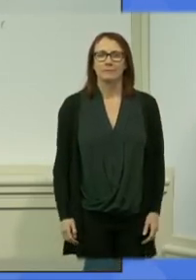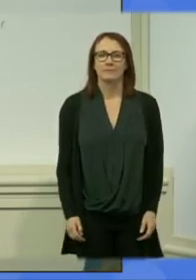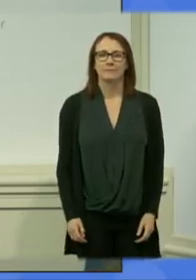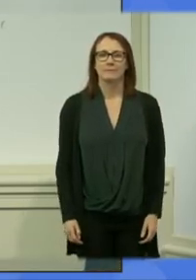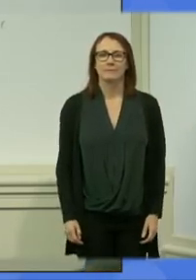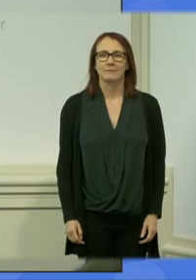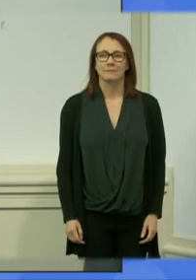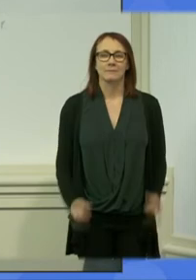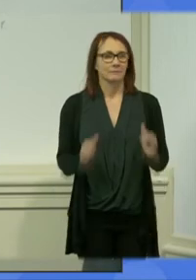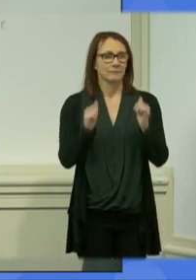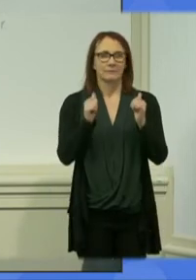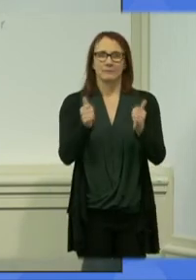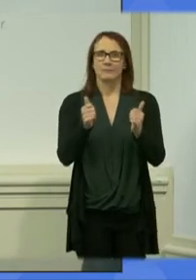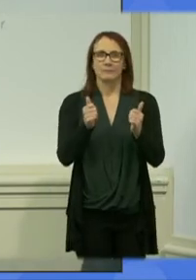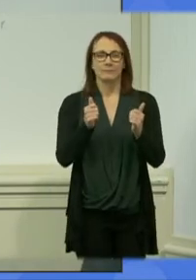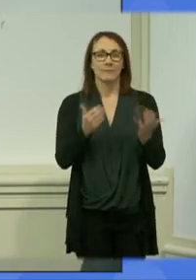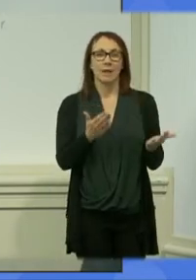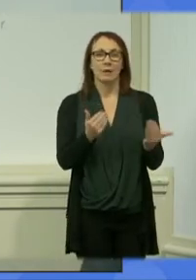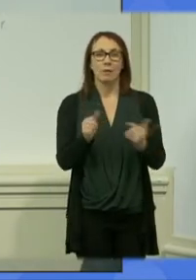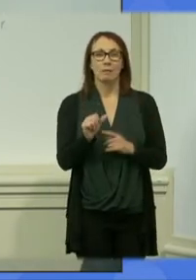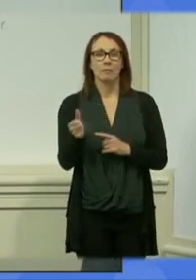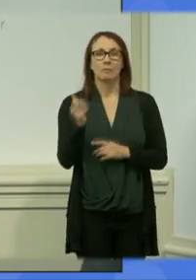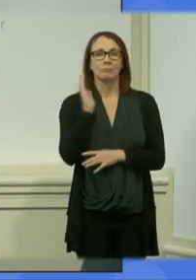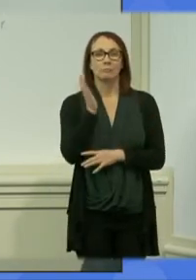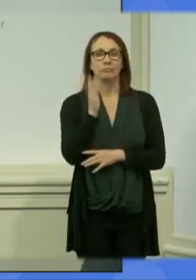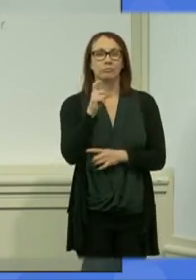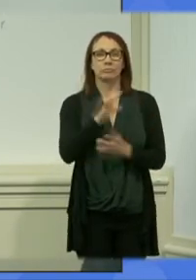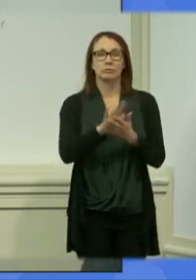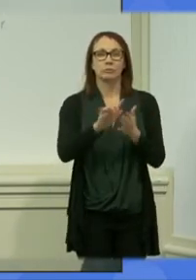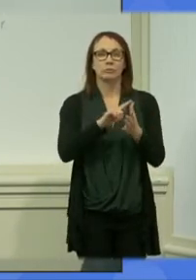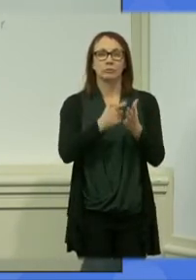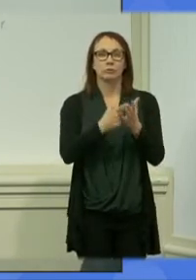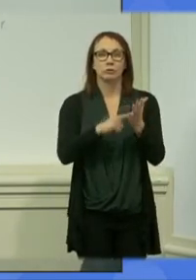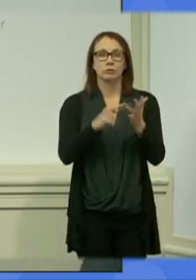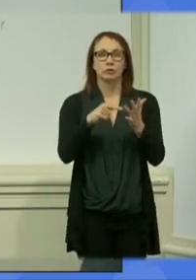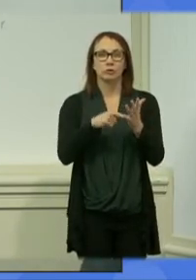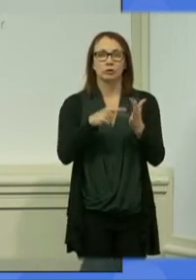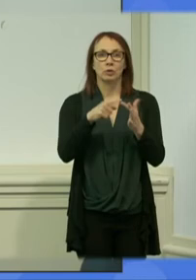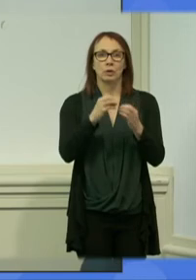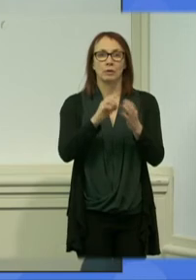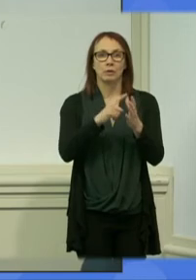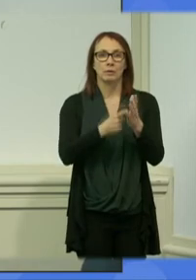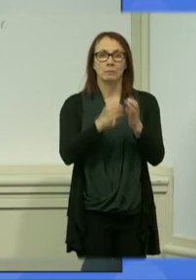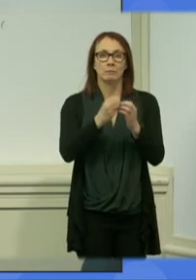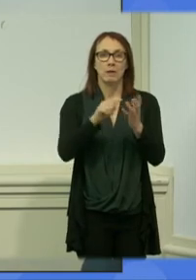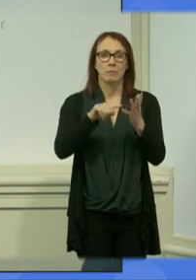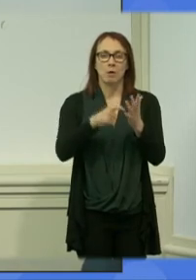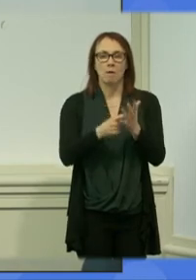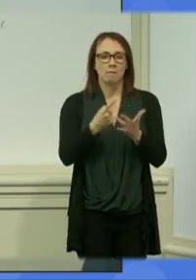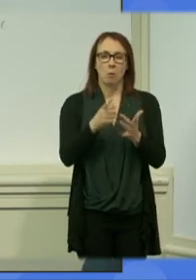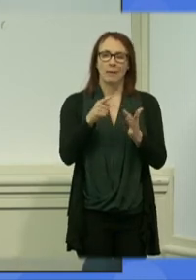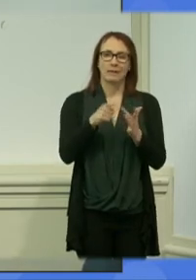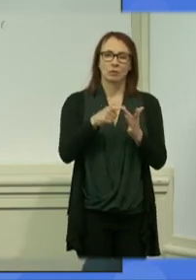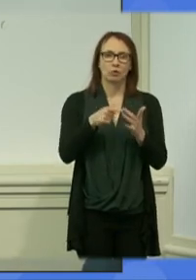Excellent. Okay, so I'd like to welcome our next speaker, Charlotte Barber from the Institute of Chartered Accountants of